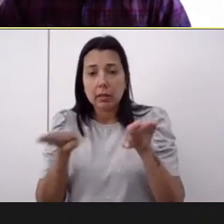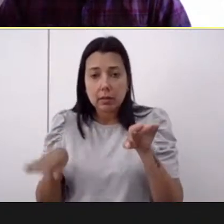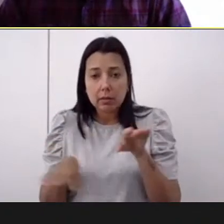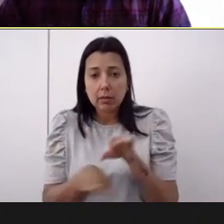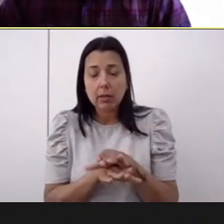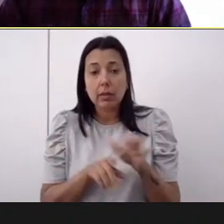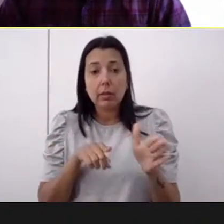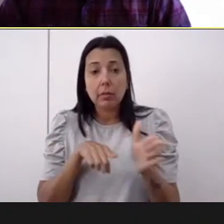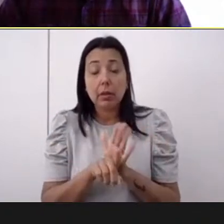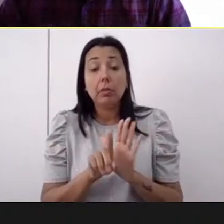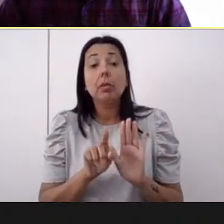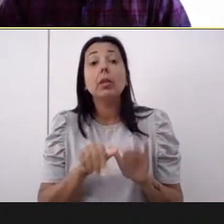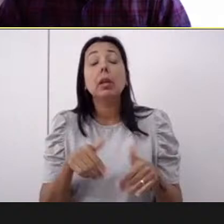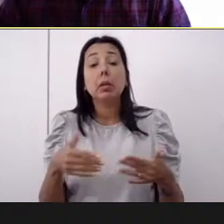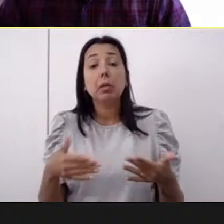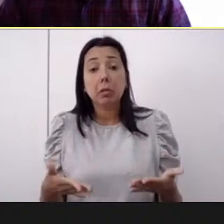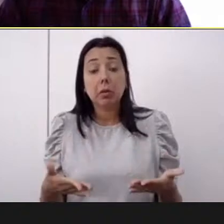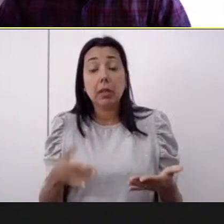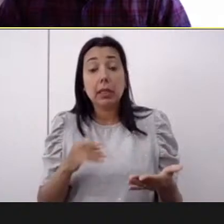see any